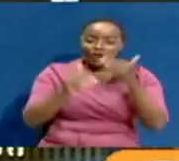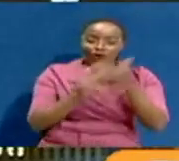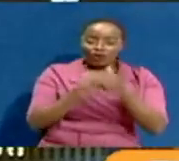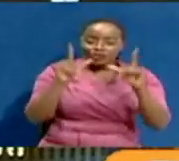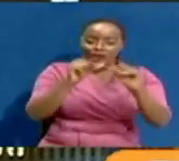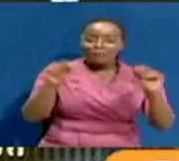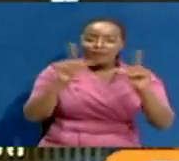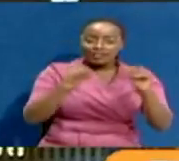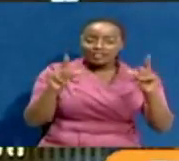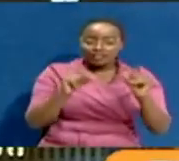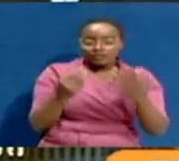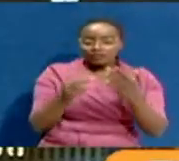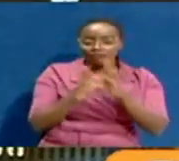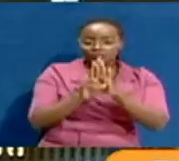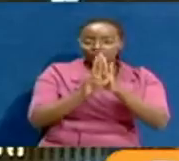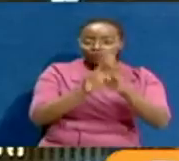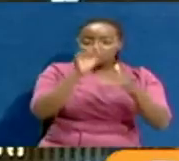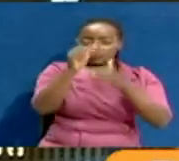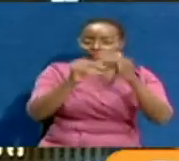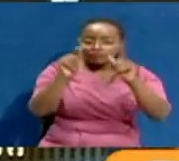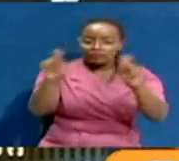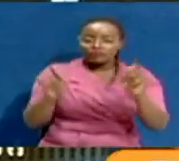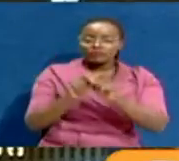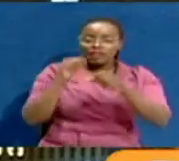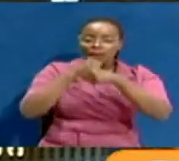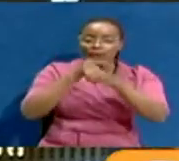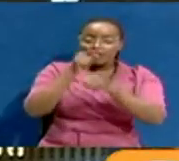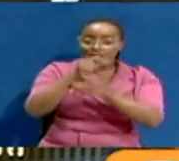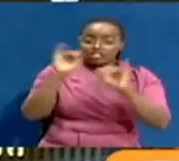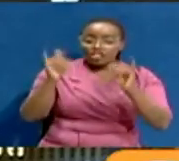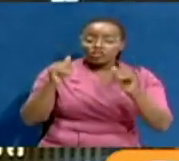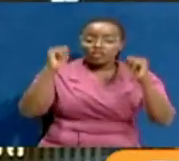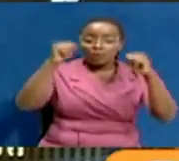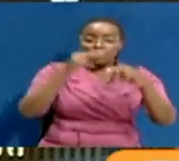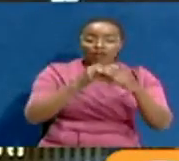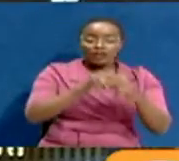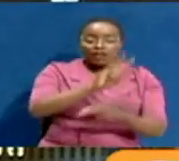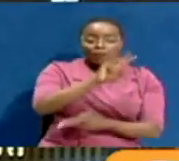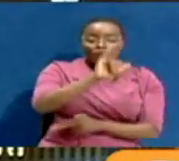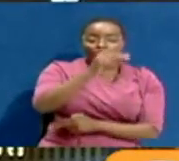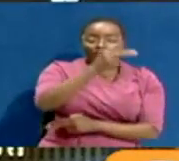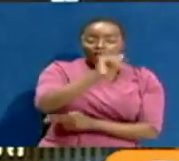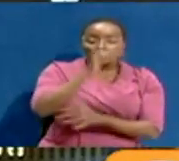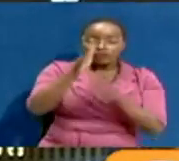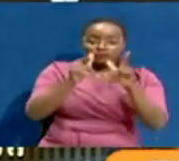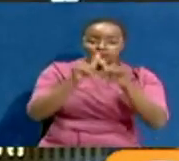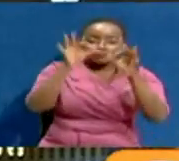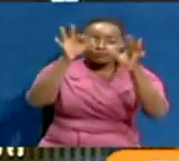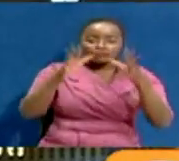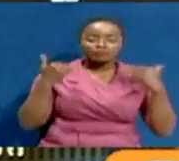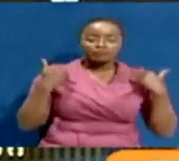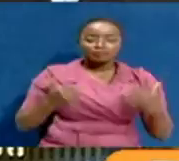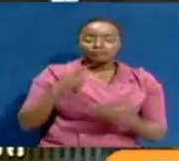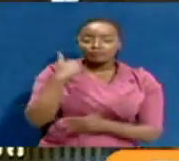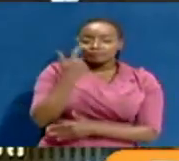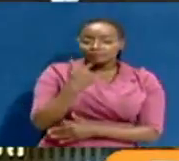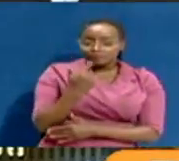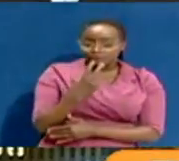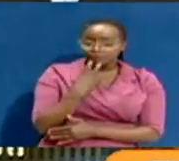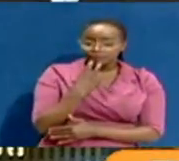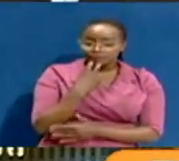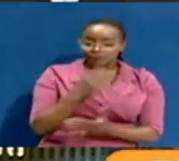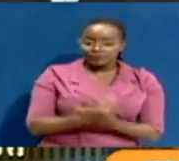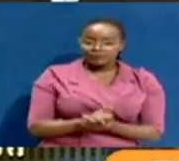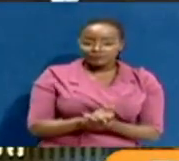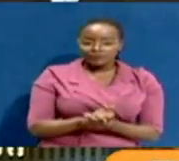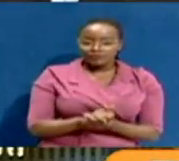your messages. On behalf of the whole team that's made this broadcast possible, my name is Wahiga Mwaura, and my sign language interpreter tonight has been